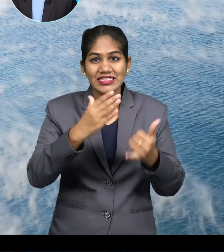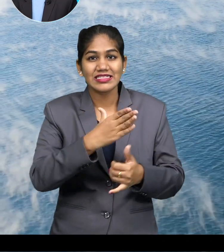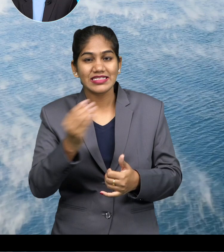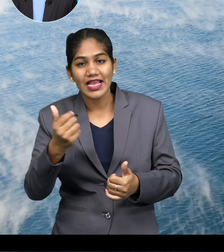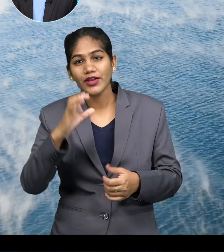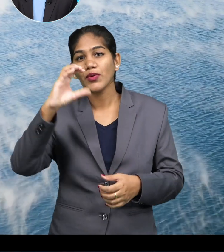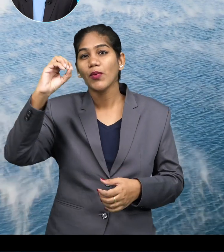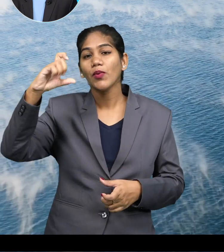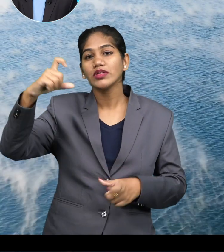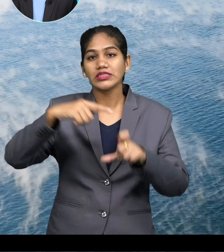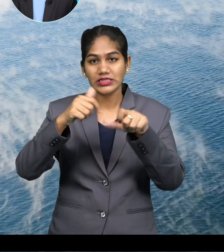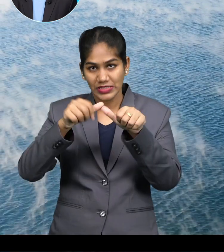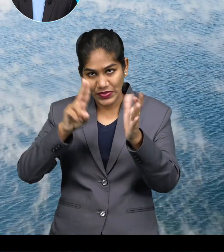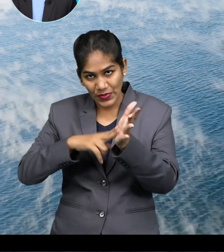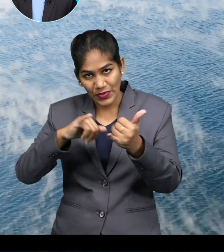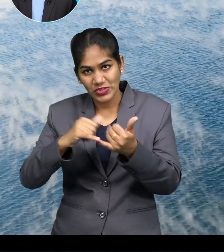saline.